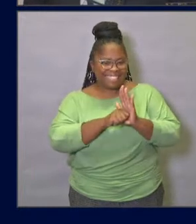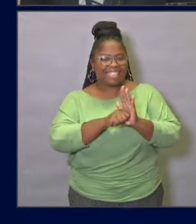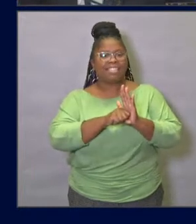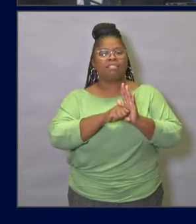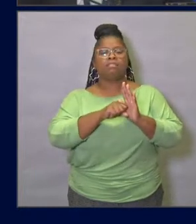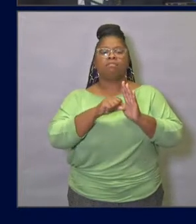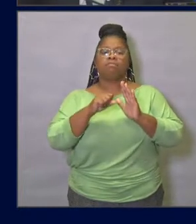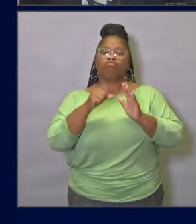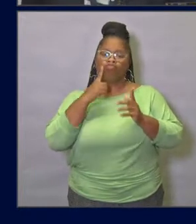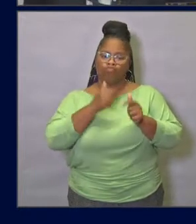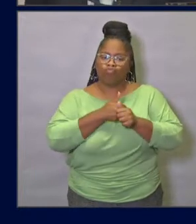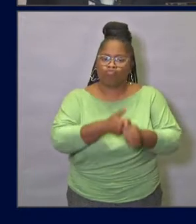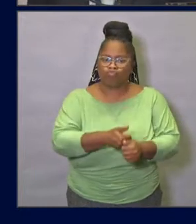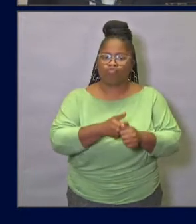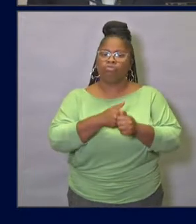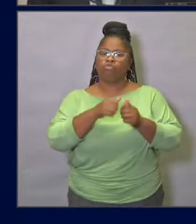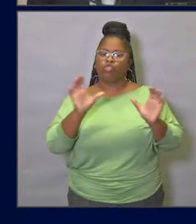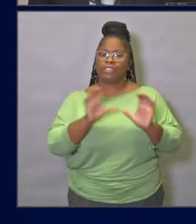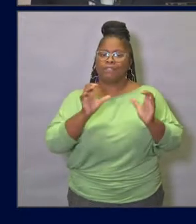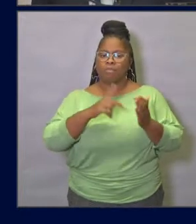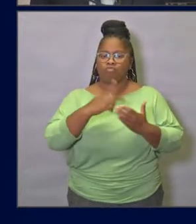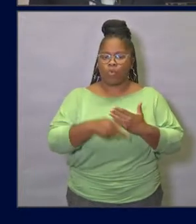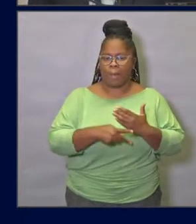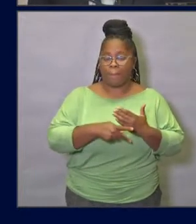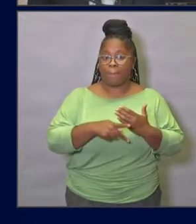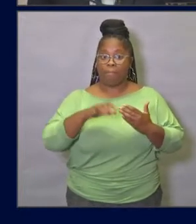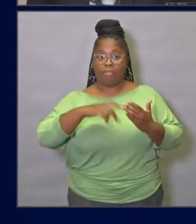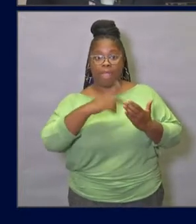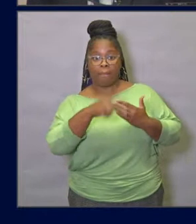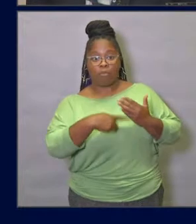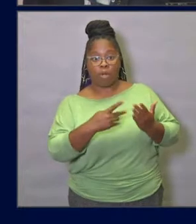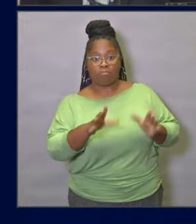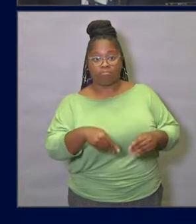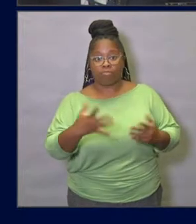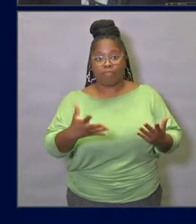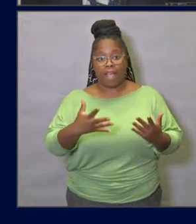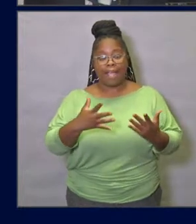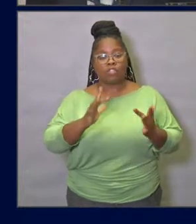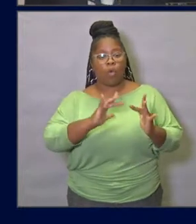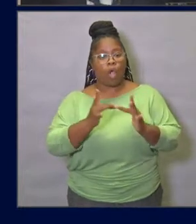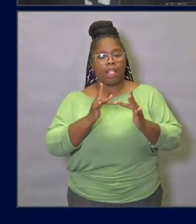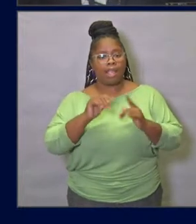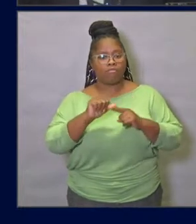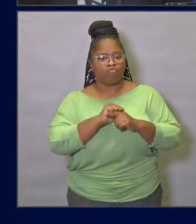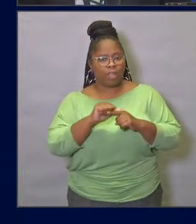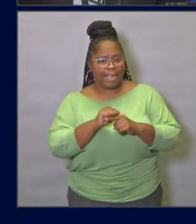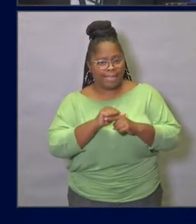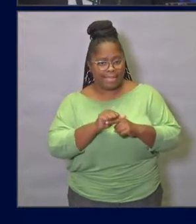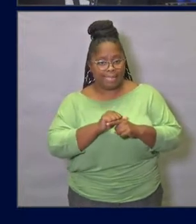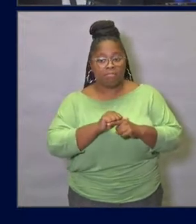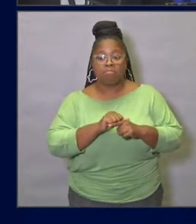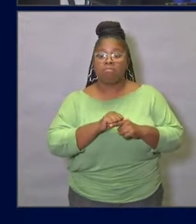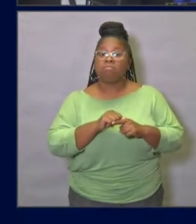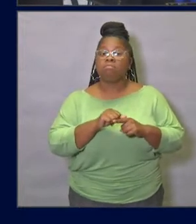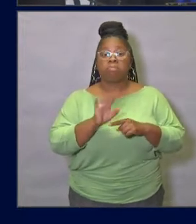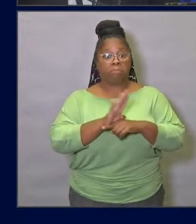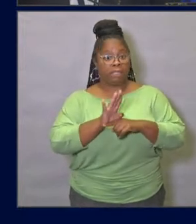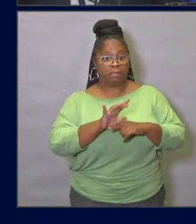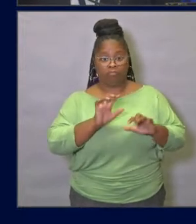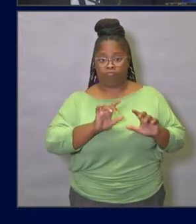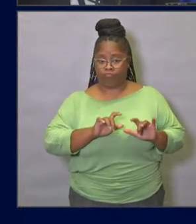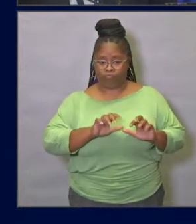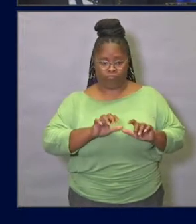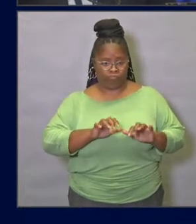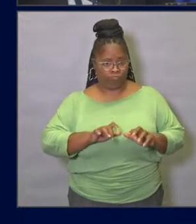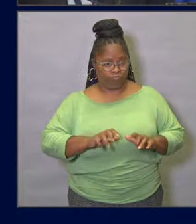is a voluntary program that allows businesses to complete an online training and self-certify that they're fully